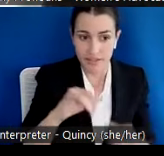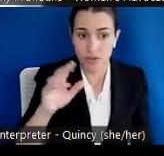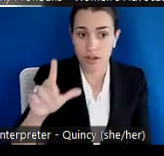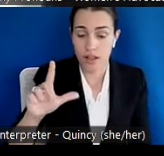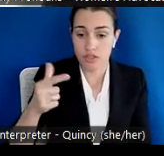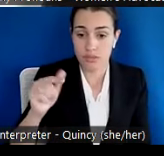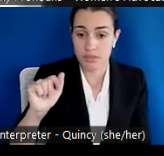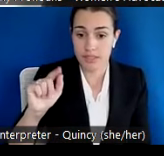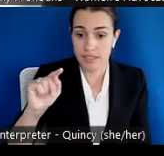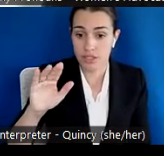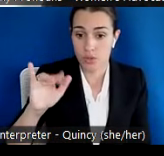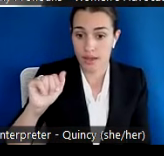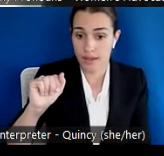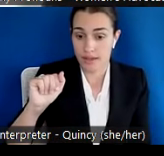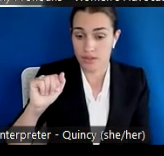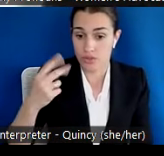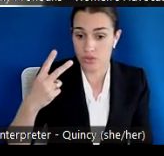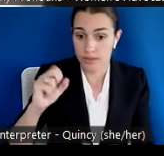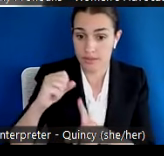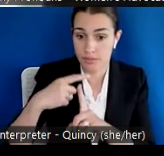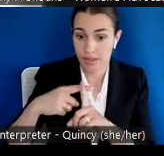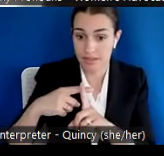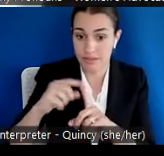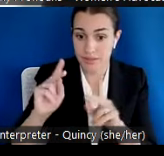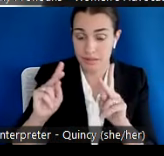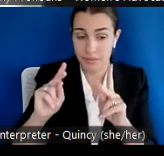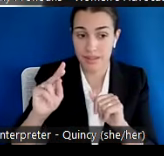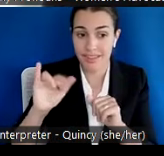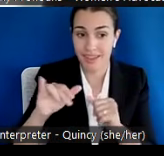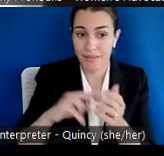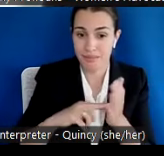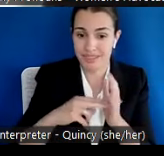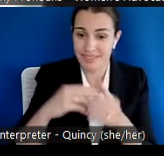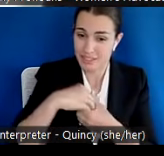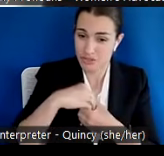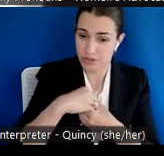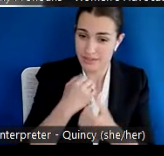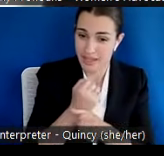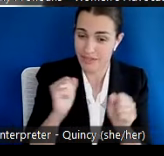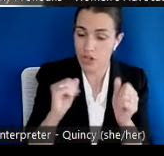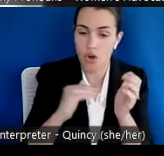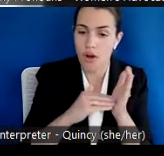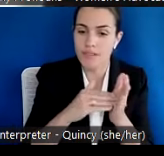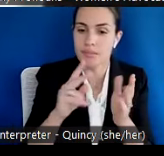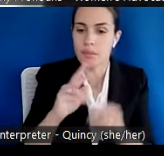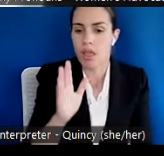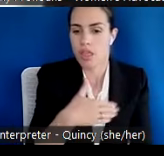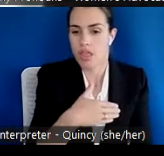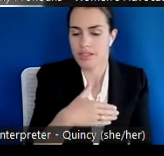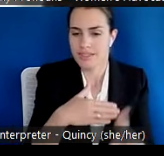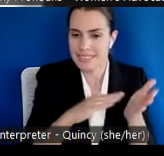folks specifically, the need for internal safety is often dismissed. Emotional abuse and feeling